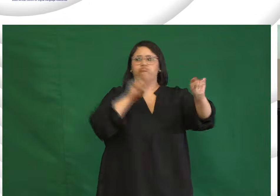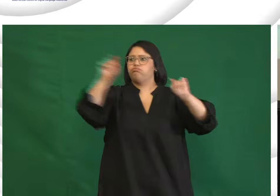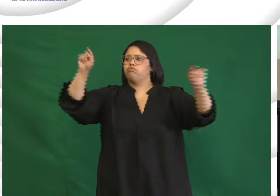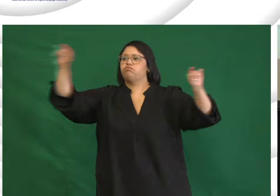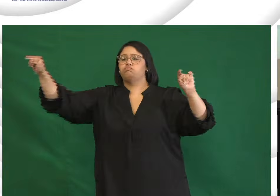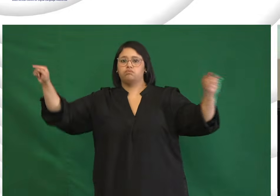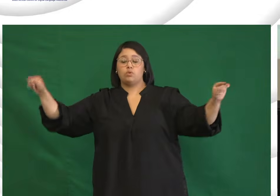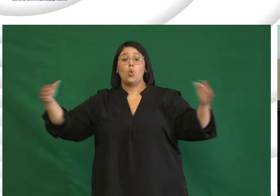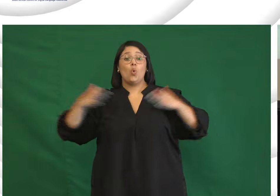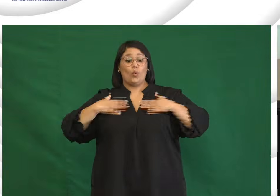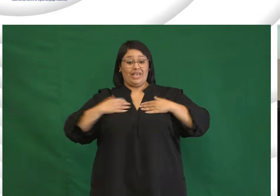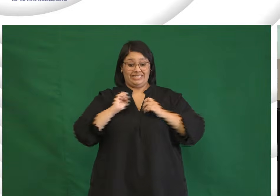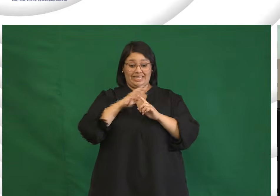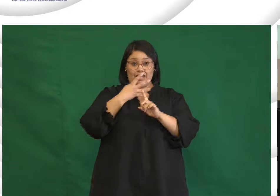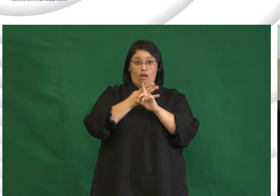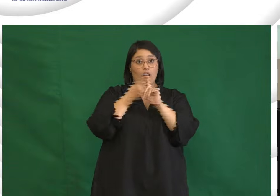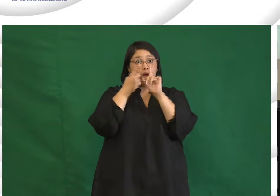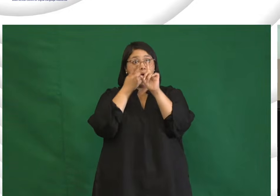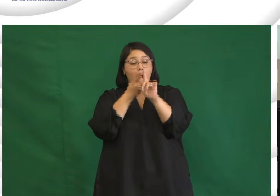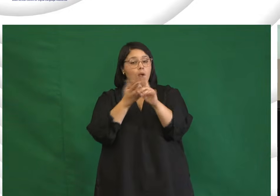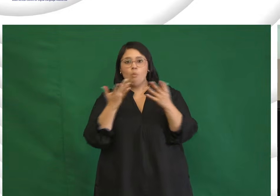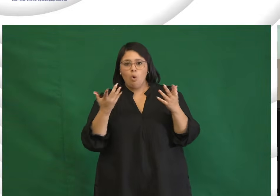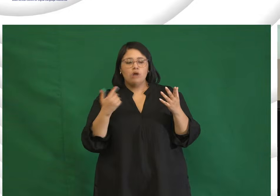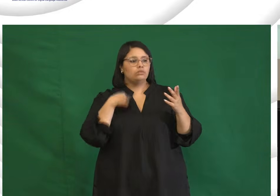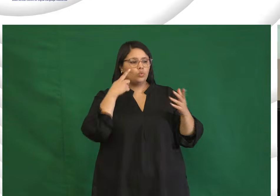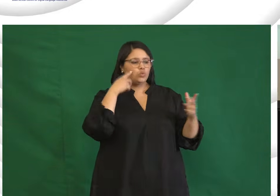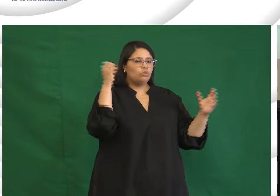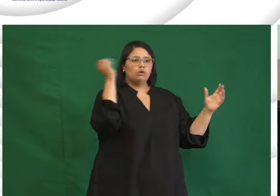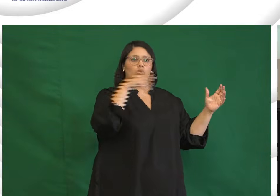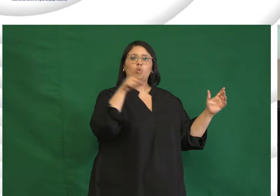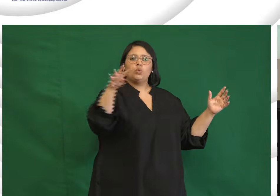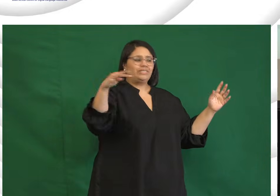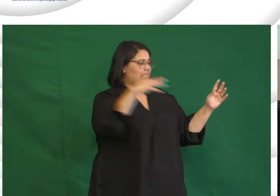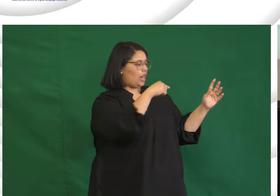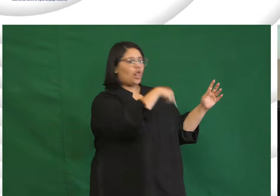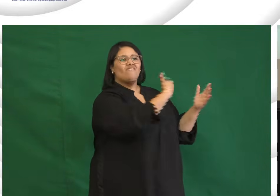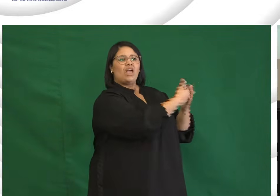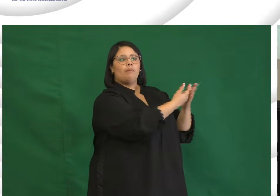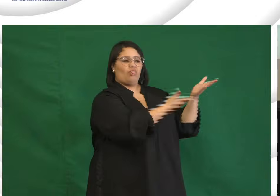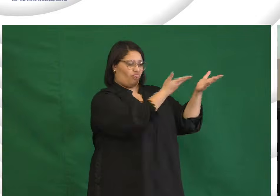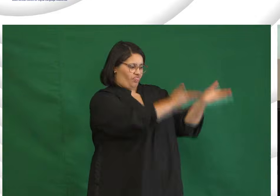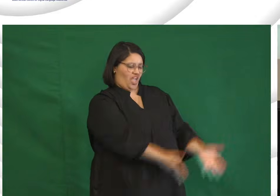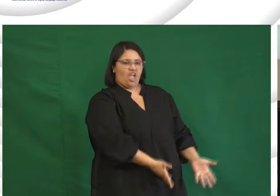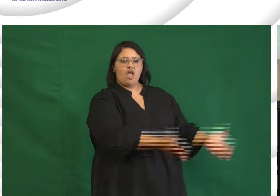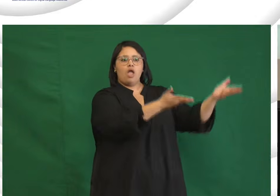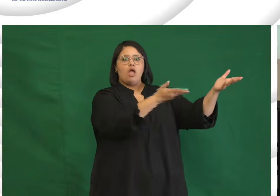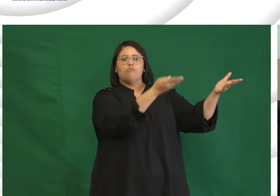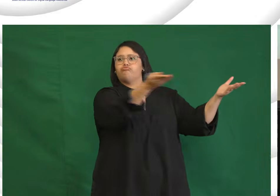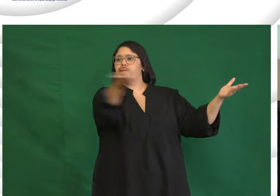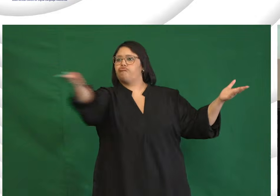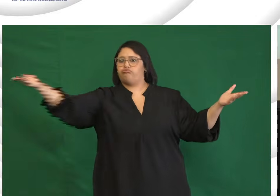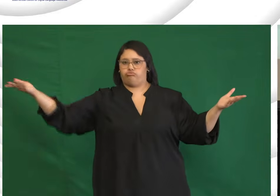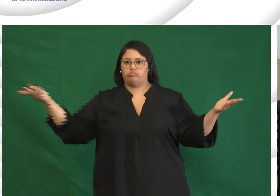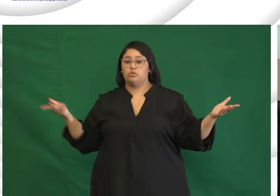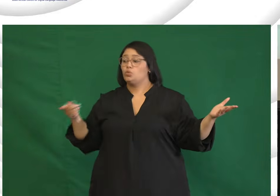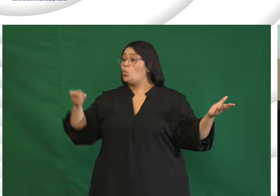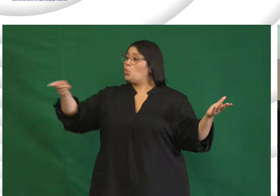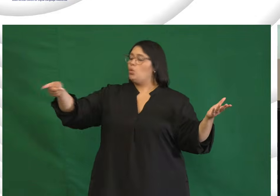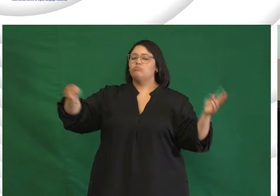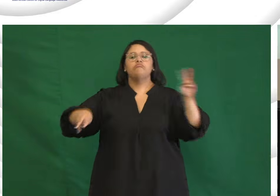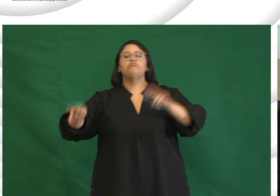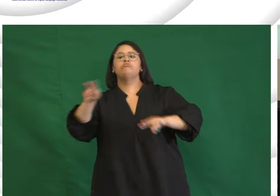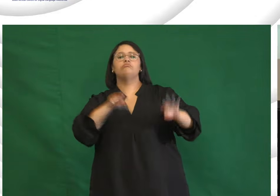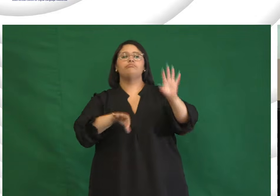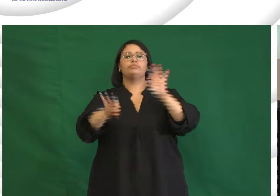shed some light of what is available so that you can also go find the material that you need, and the gaps that there's, then there might be